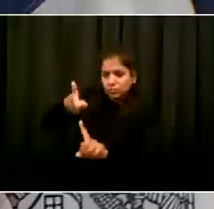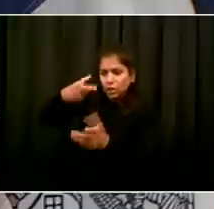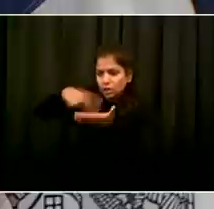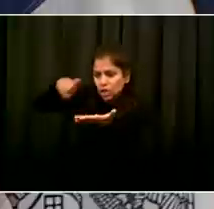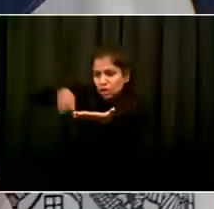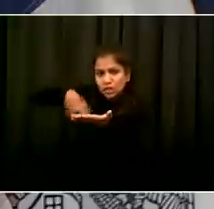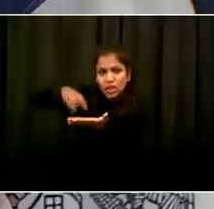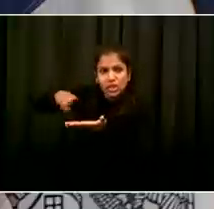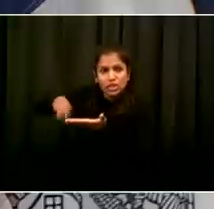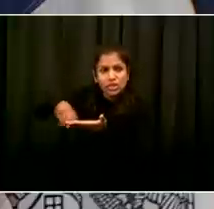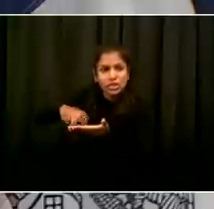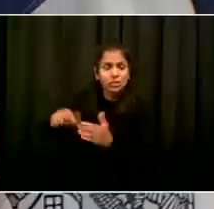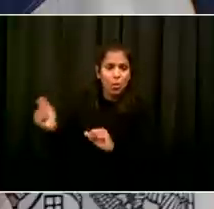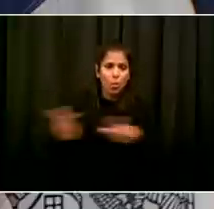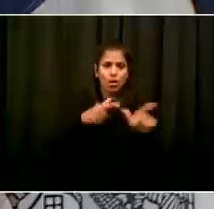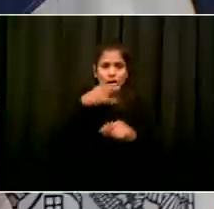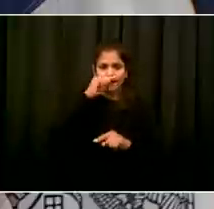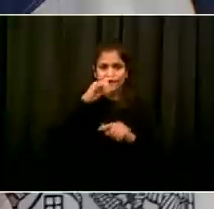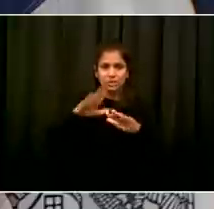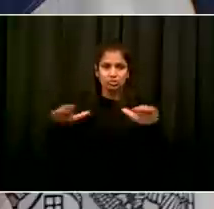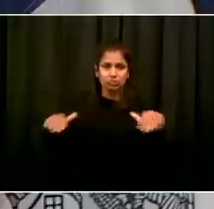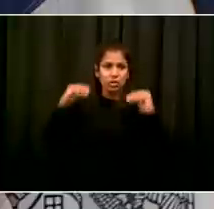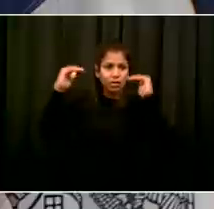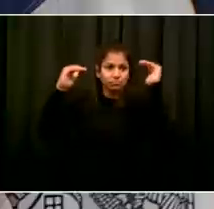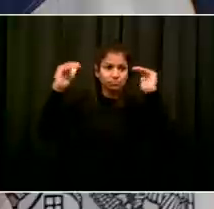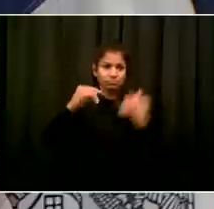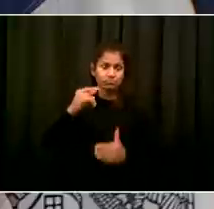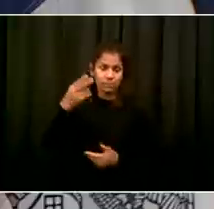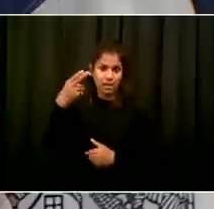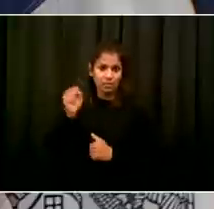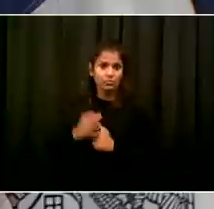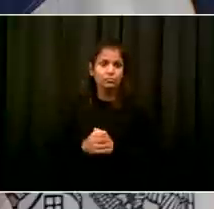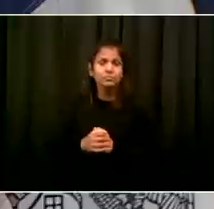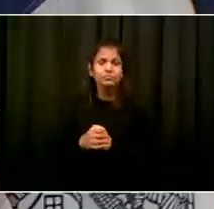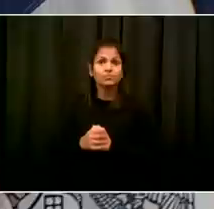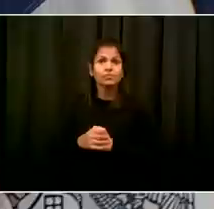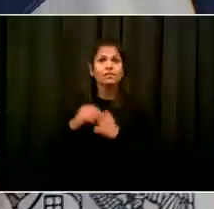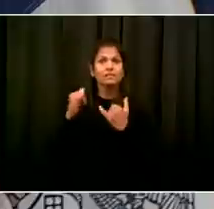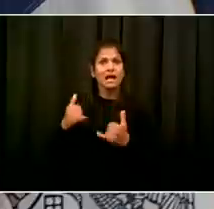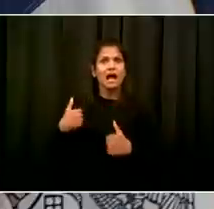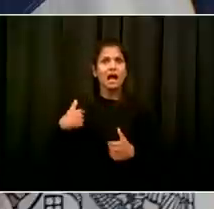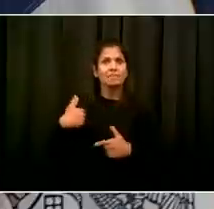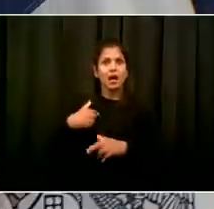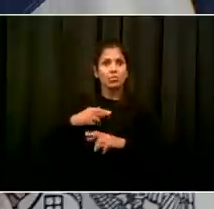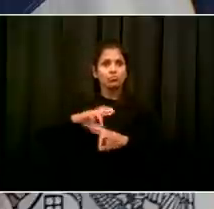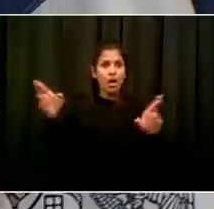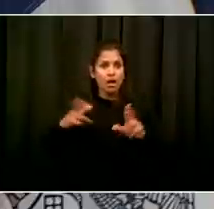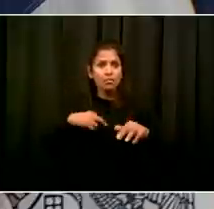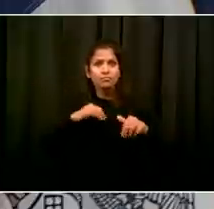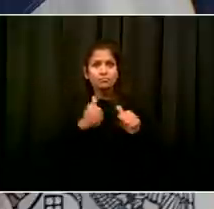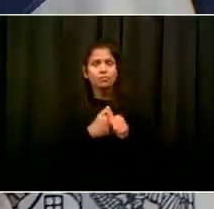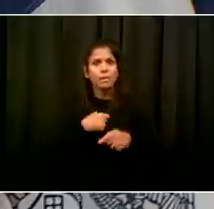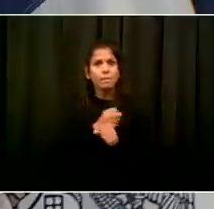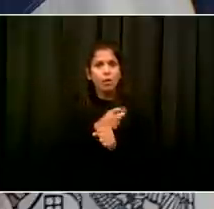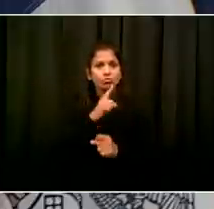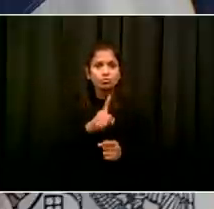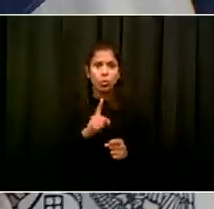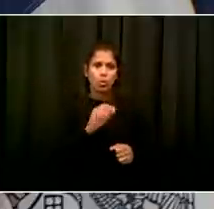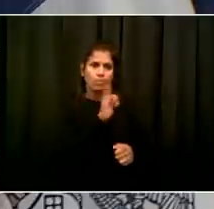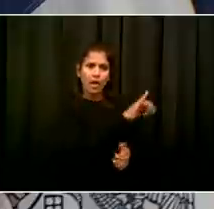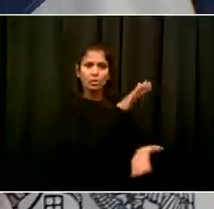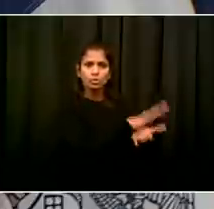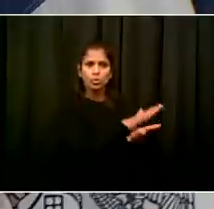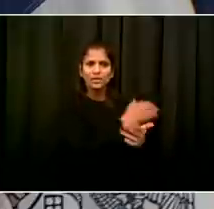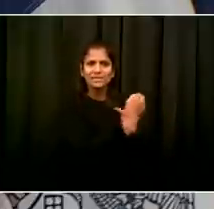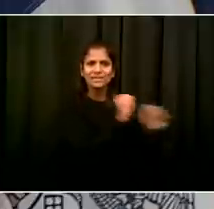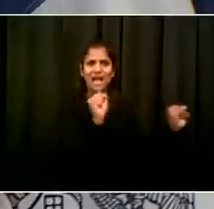are safeguards to ensure that if an individual child is even symptomatic, that that is addressed